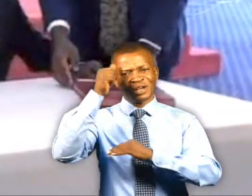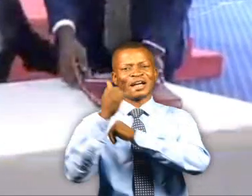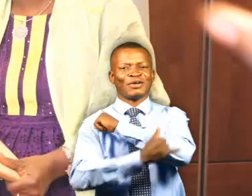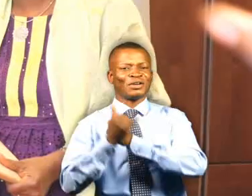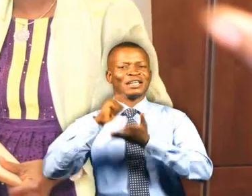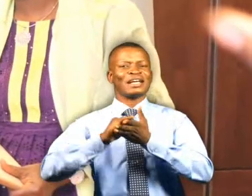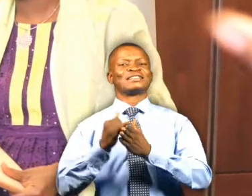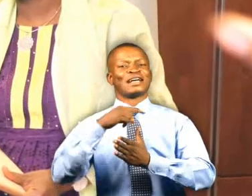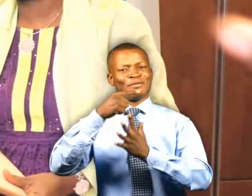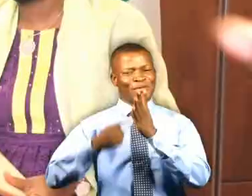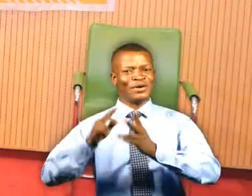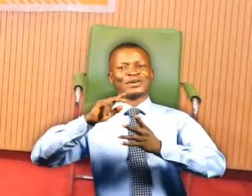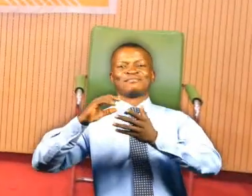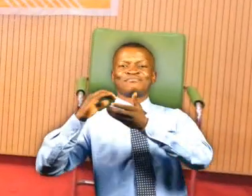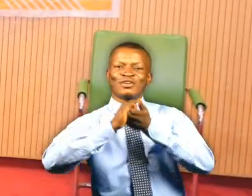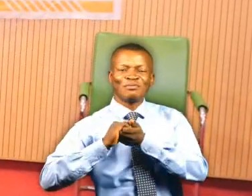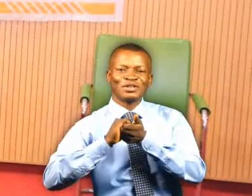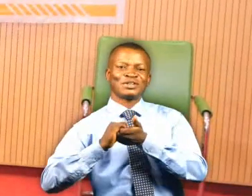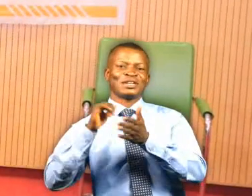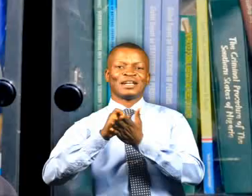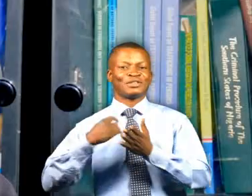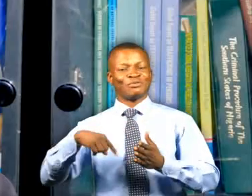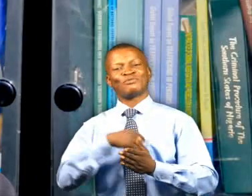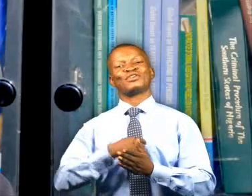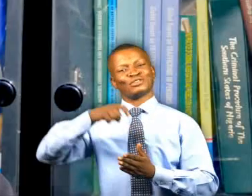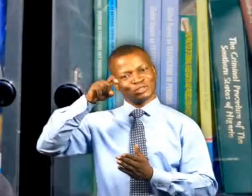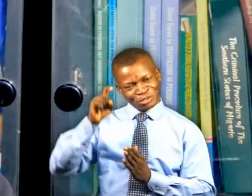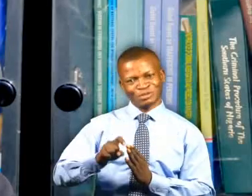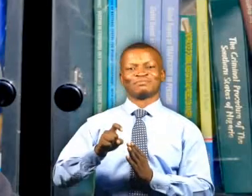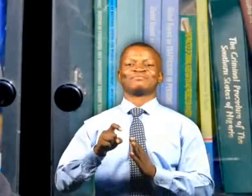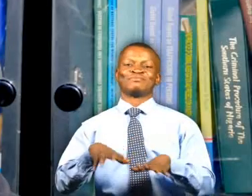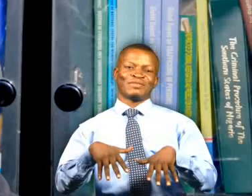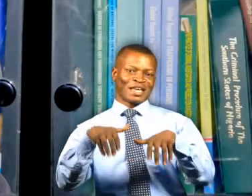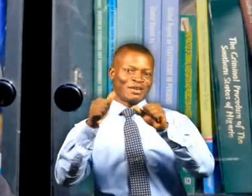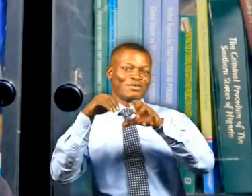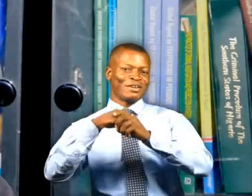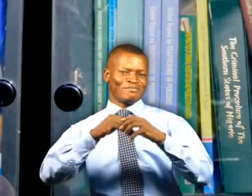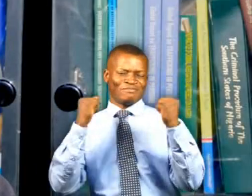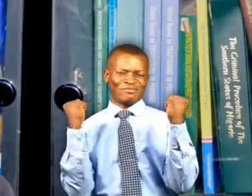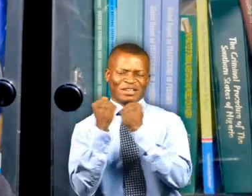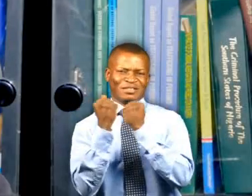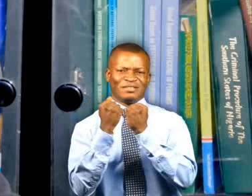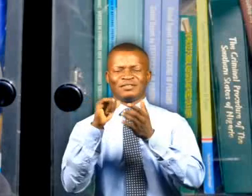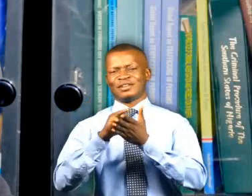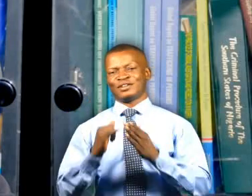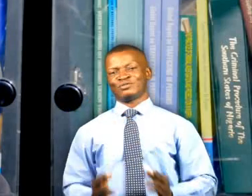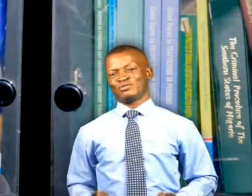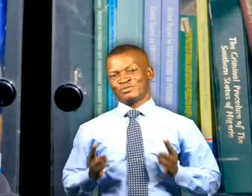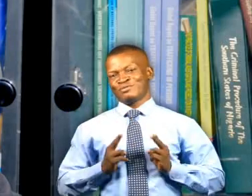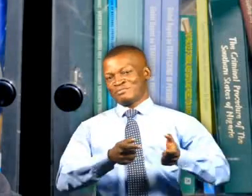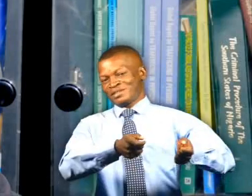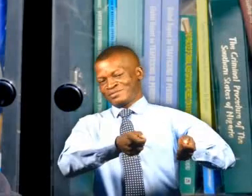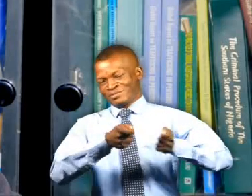African countries. It's part of the collaboration which we are supposed to adopt in fighting the scourge